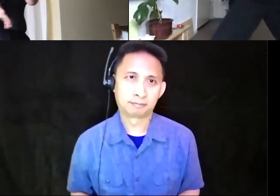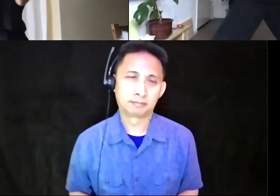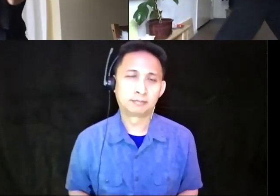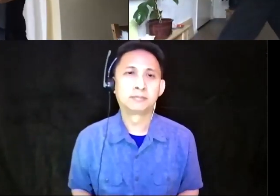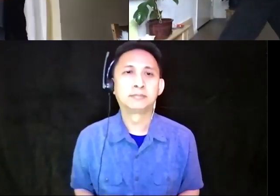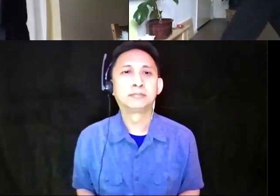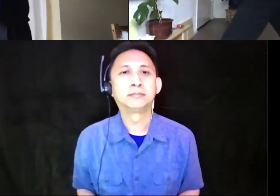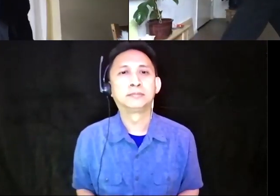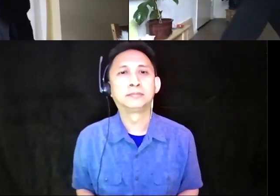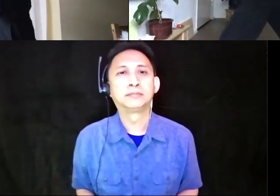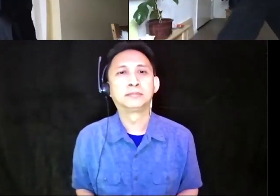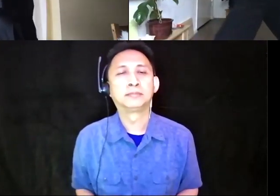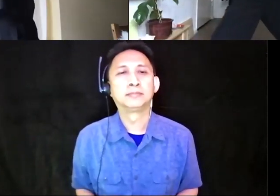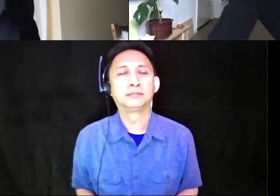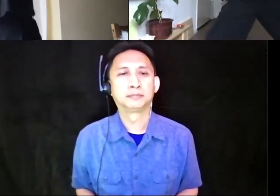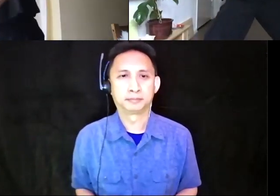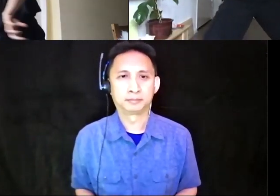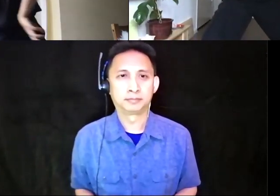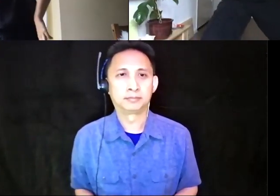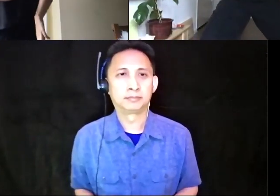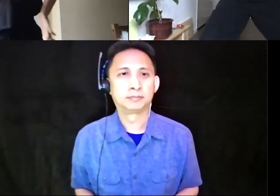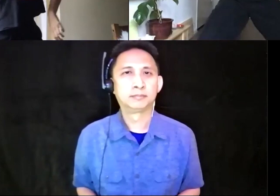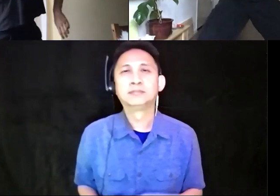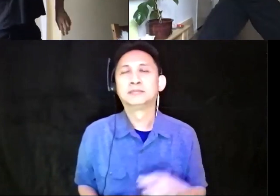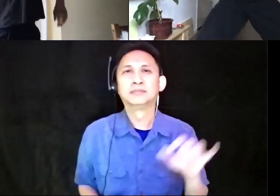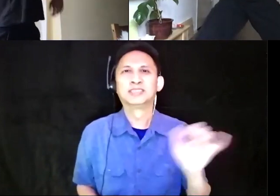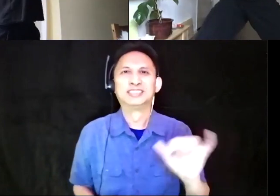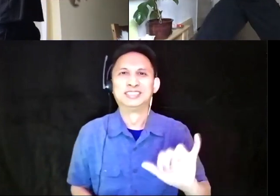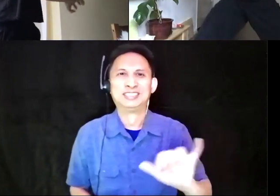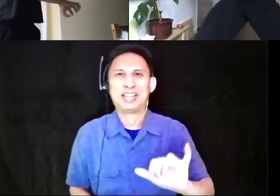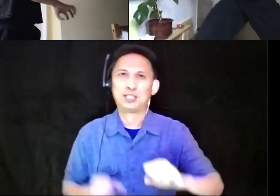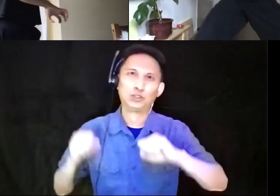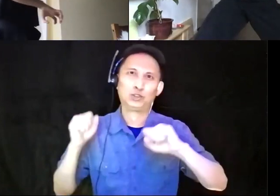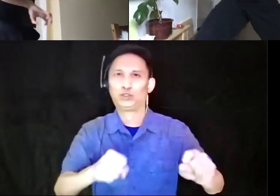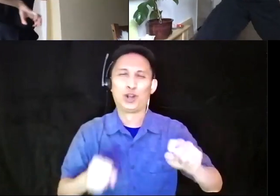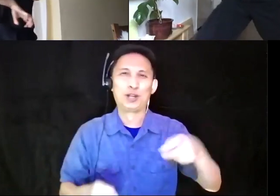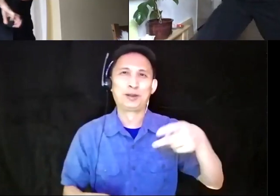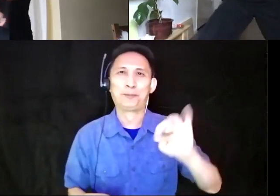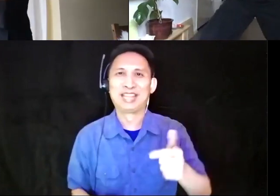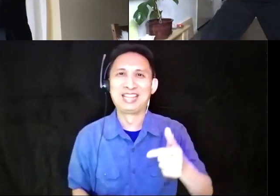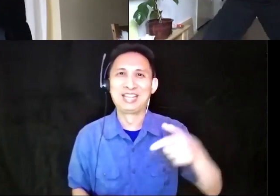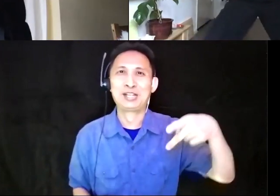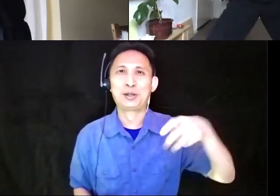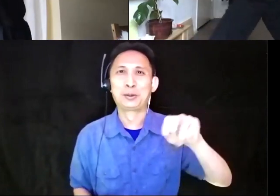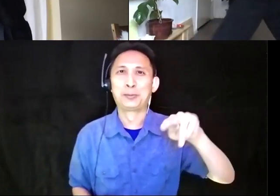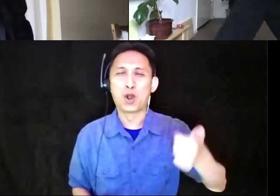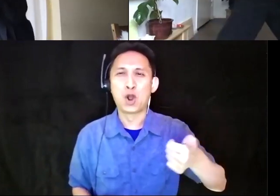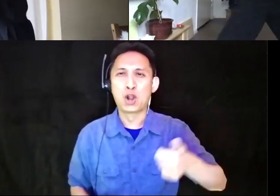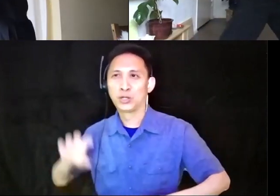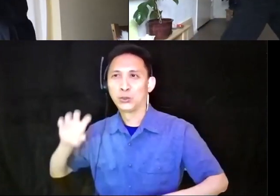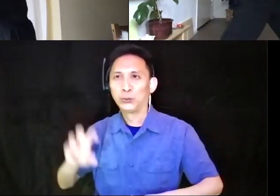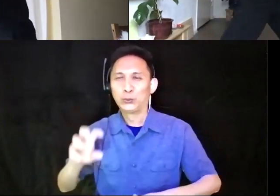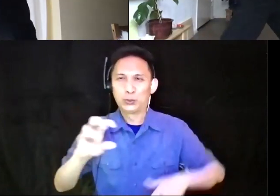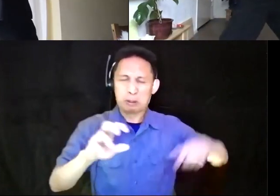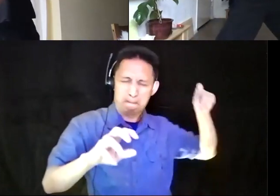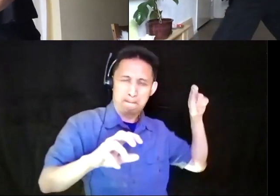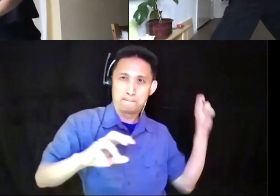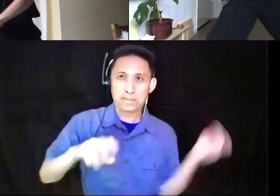It's like the very deadly ping pong serve. You need to spike the ping pong